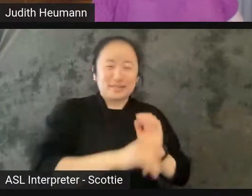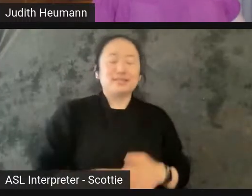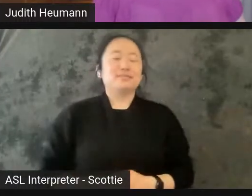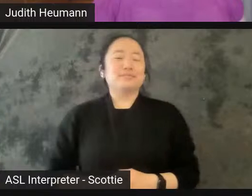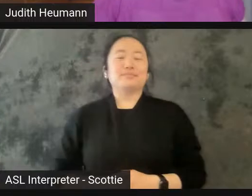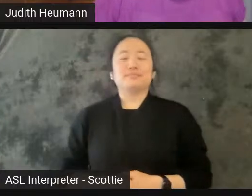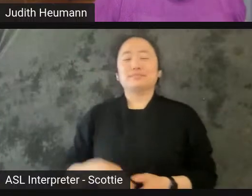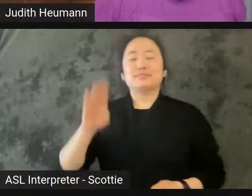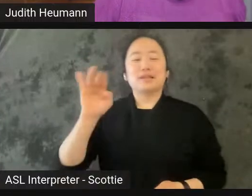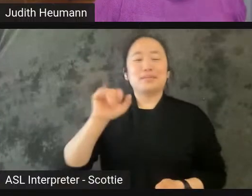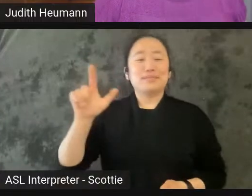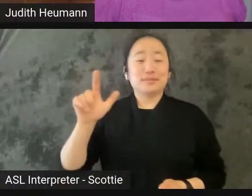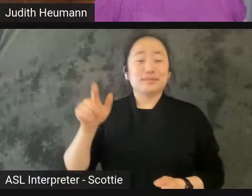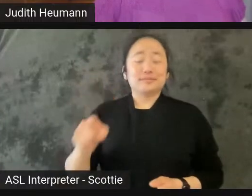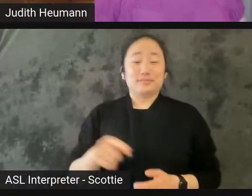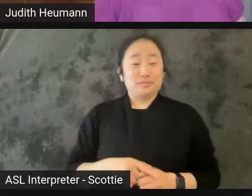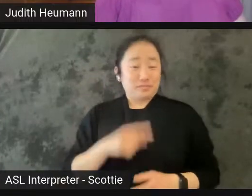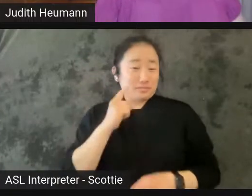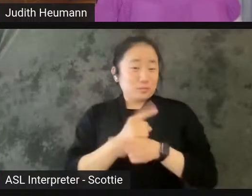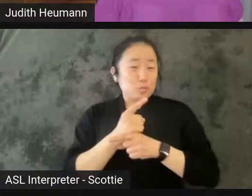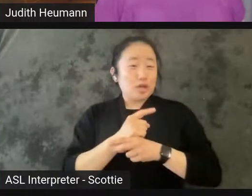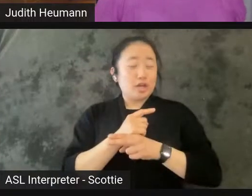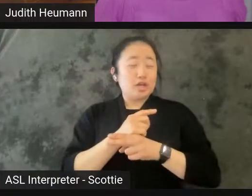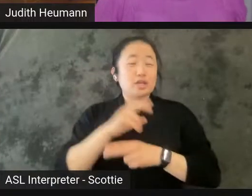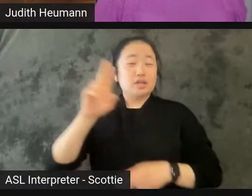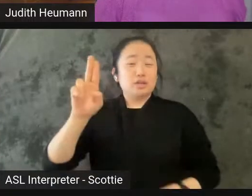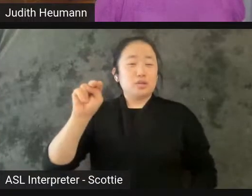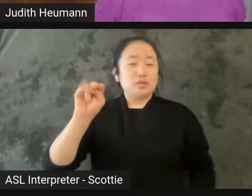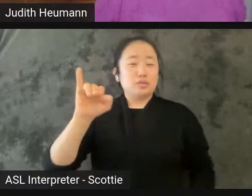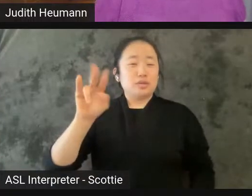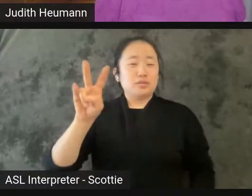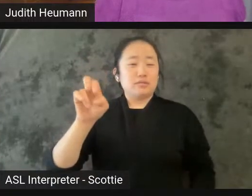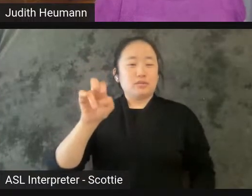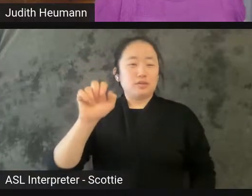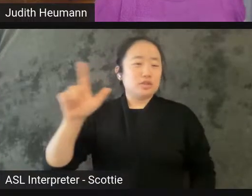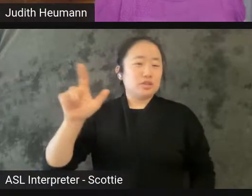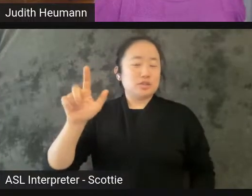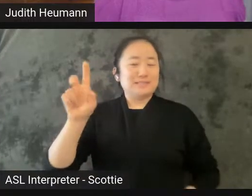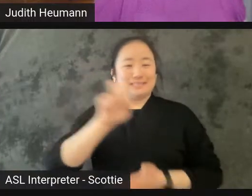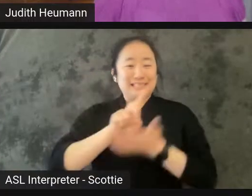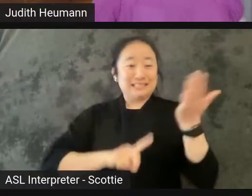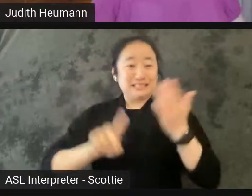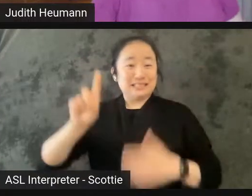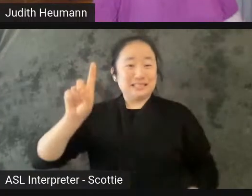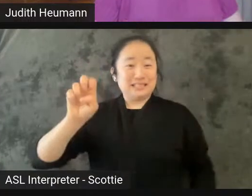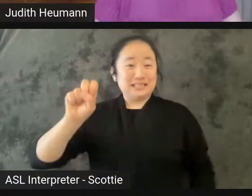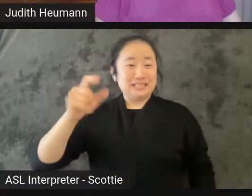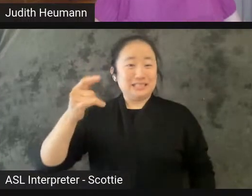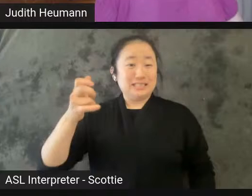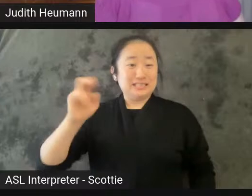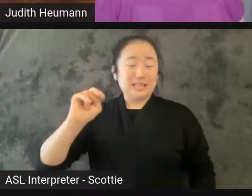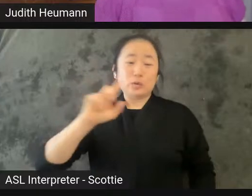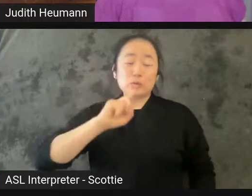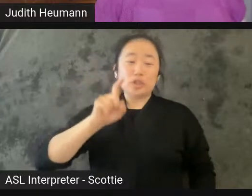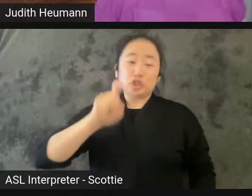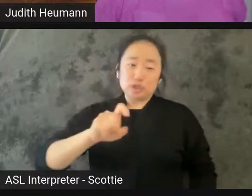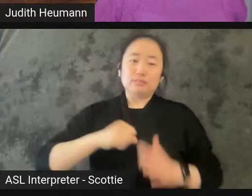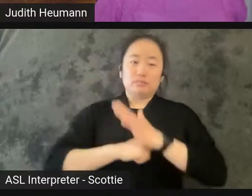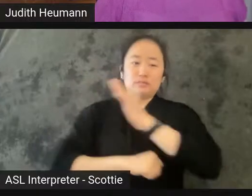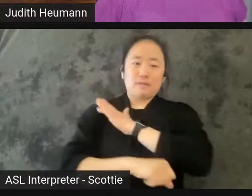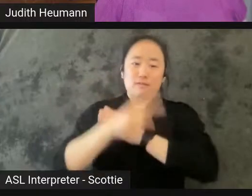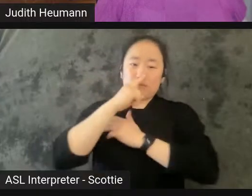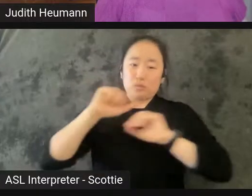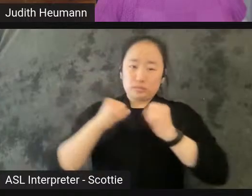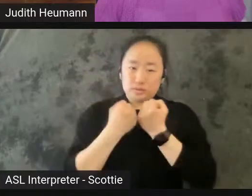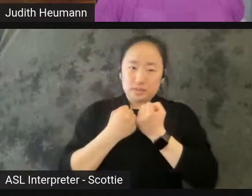could, should, and must anchor our society. If I could, just for a minute. Yeah. I think it's important